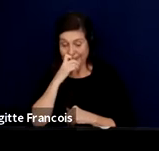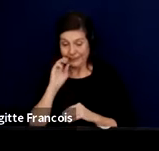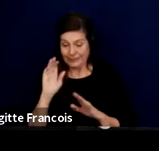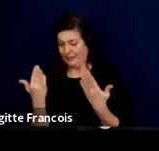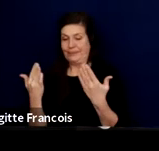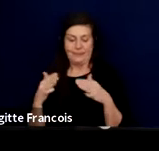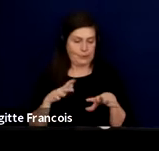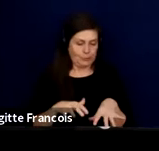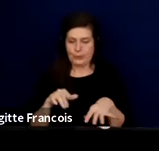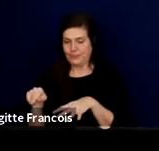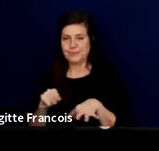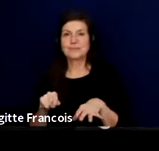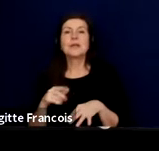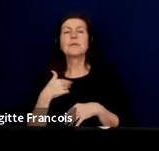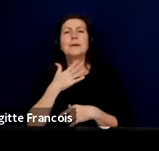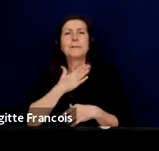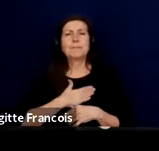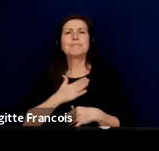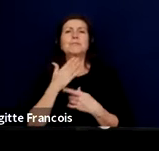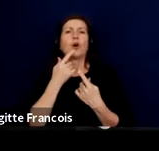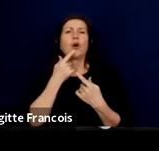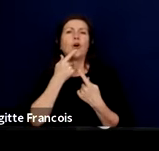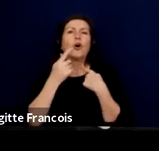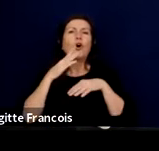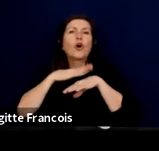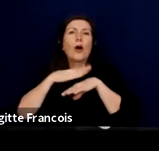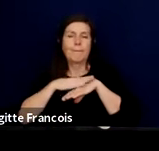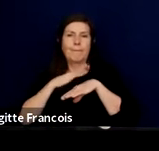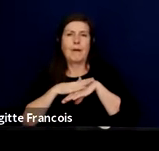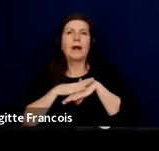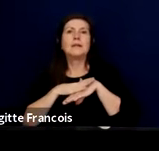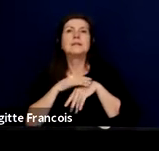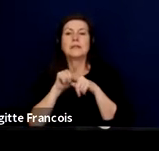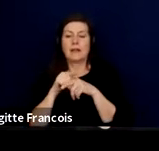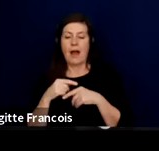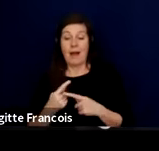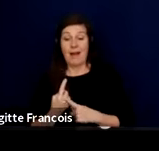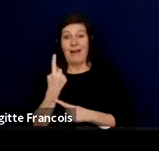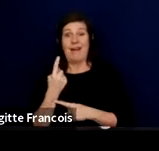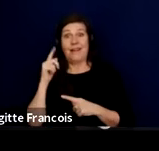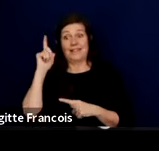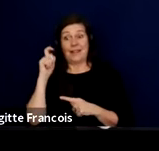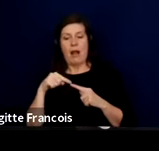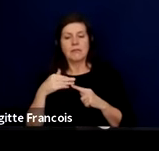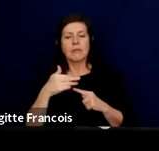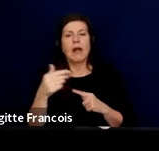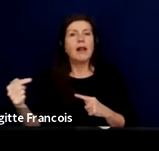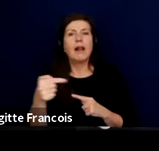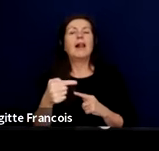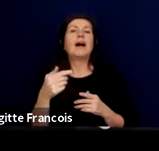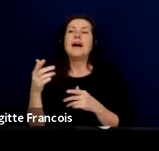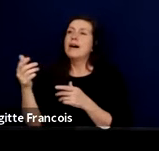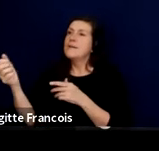Anyway, so I have a couple of comments. The first one is about the coming in late thing. I've been in UX for some